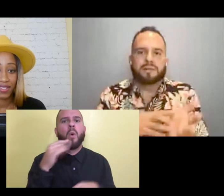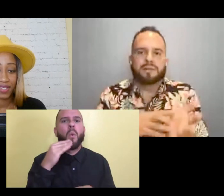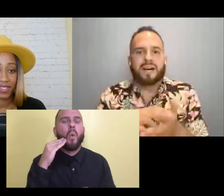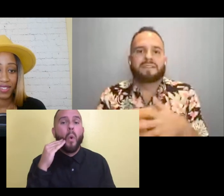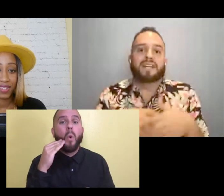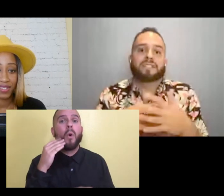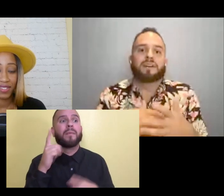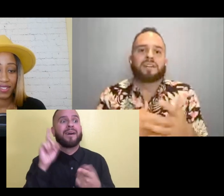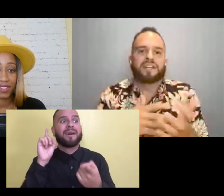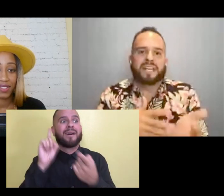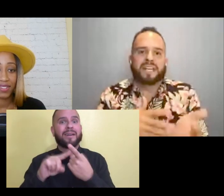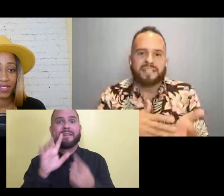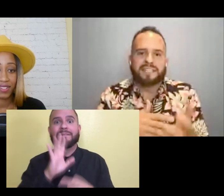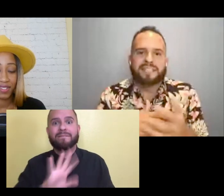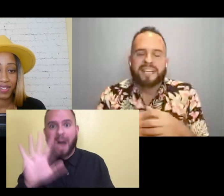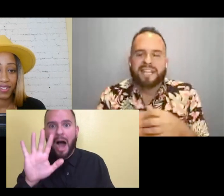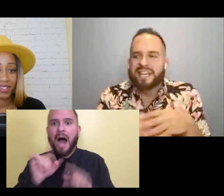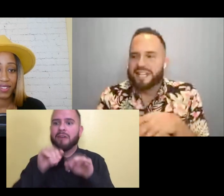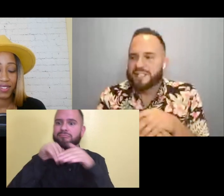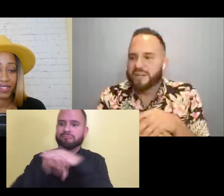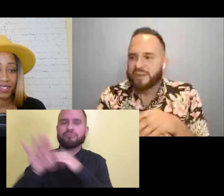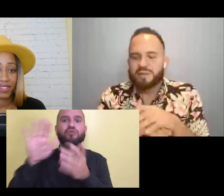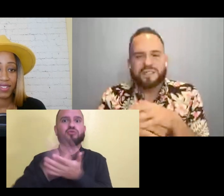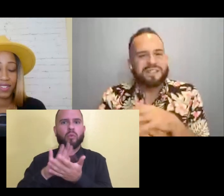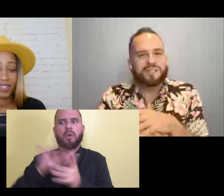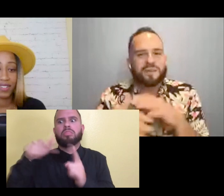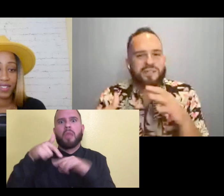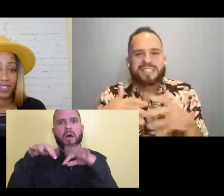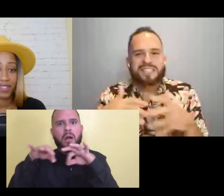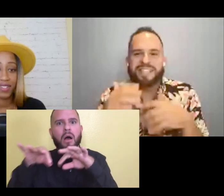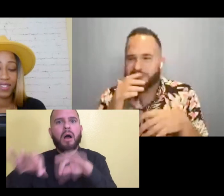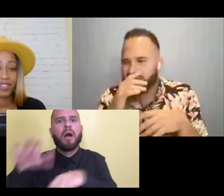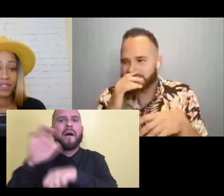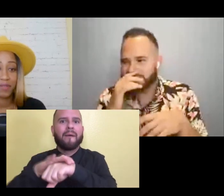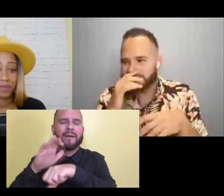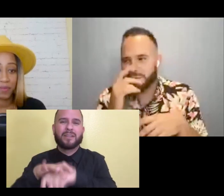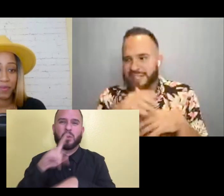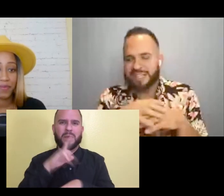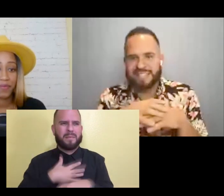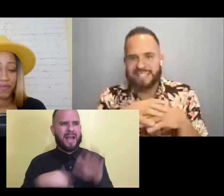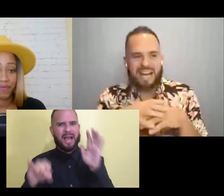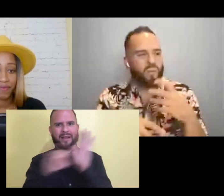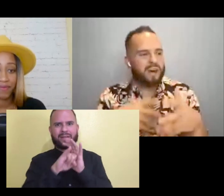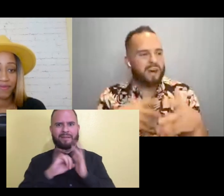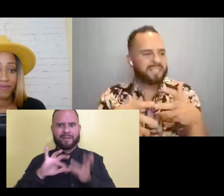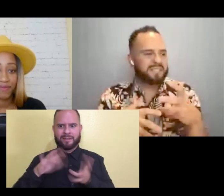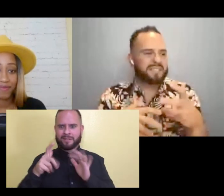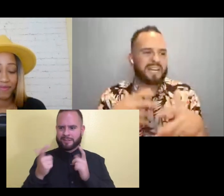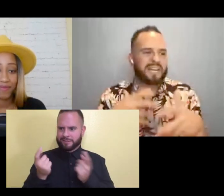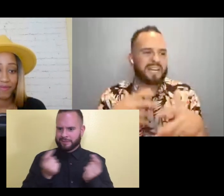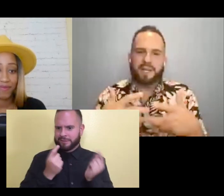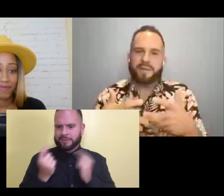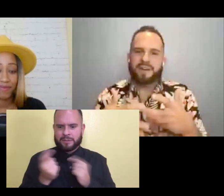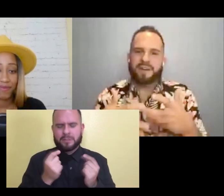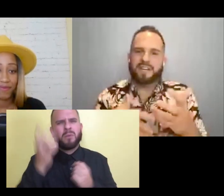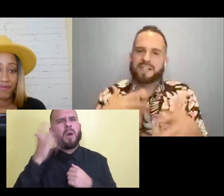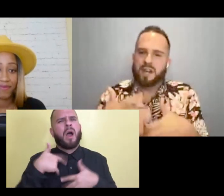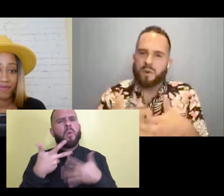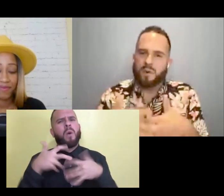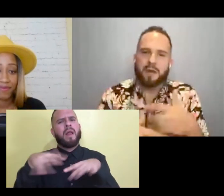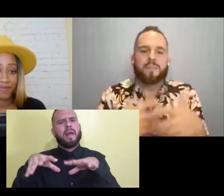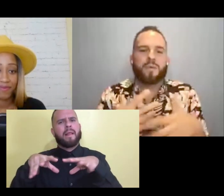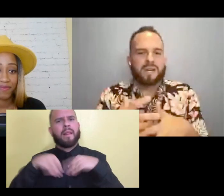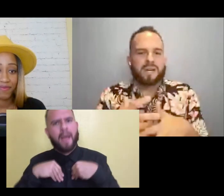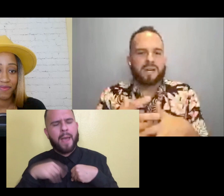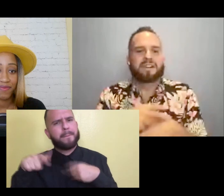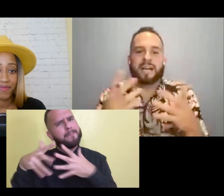when I was 5 that I started learning English. And so there was just this huge identity crisis for me because I wanted to claim being American because I knew